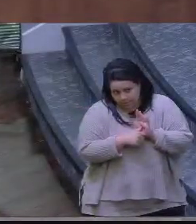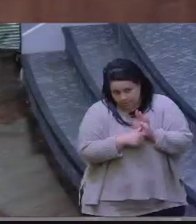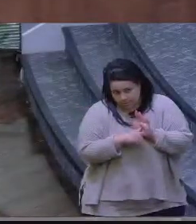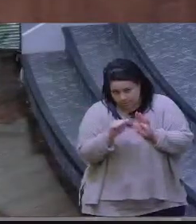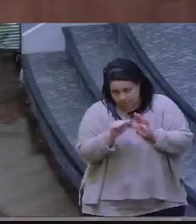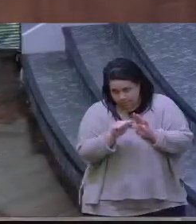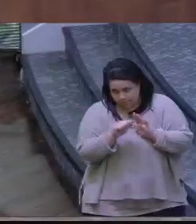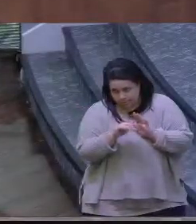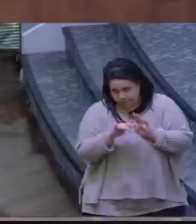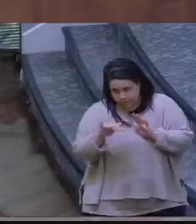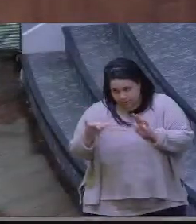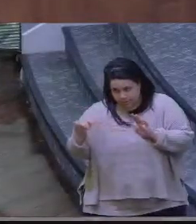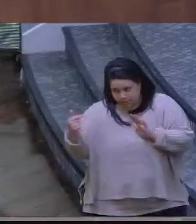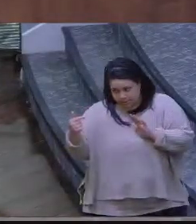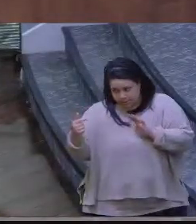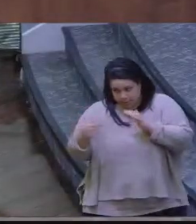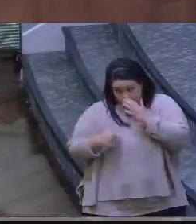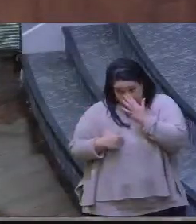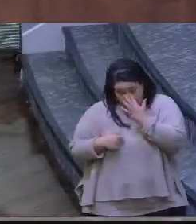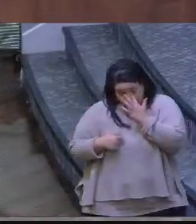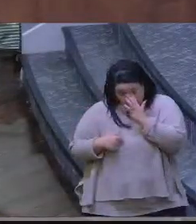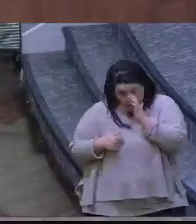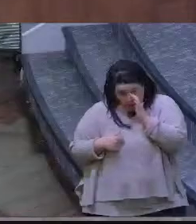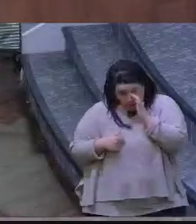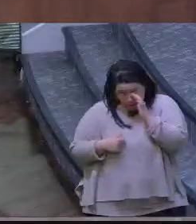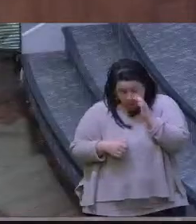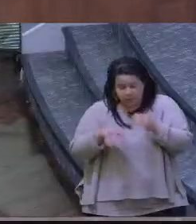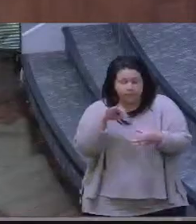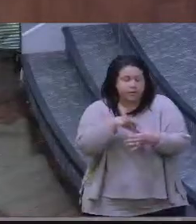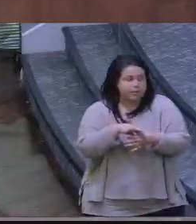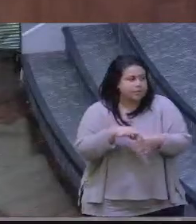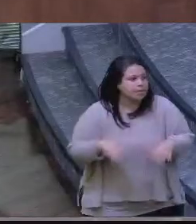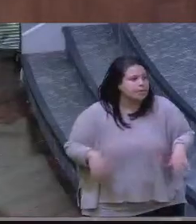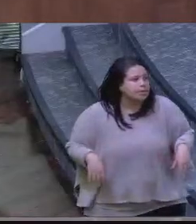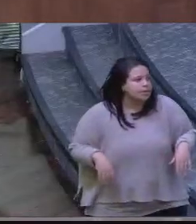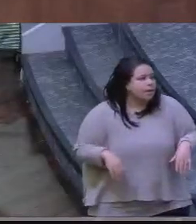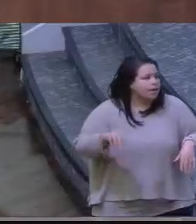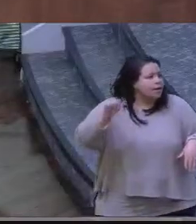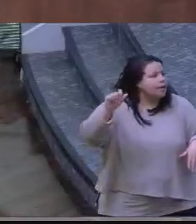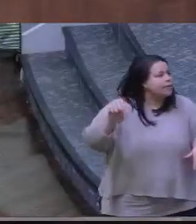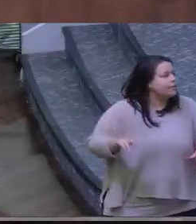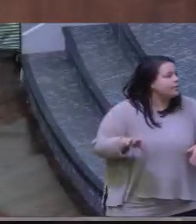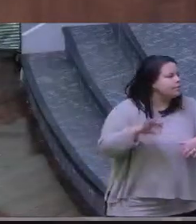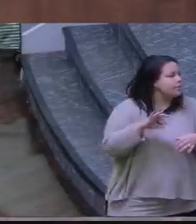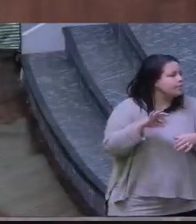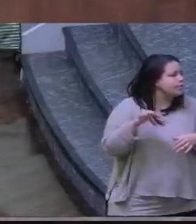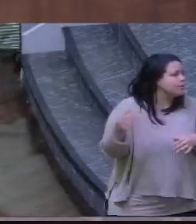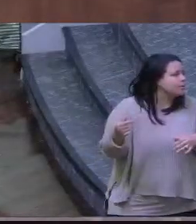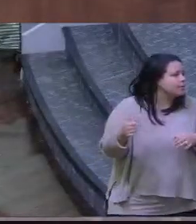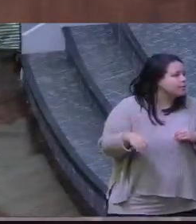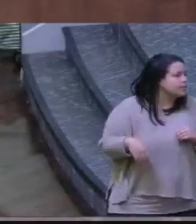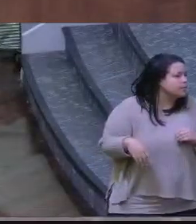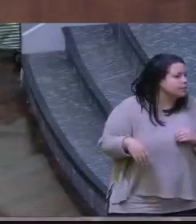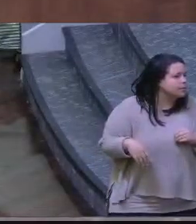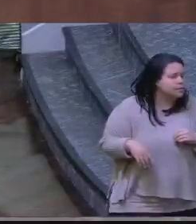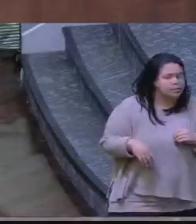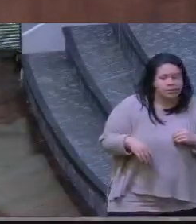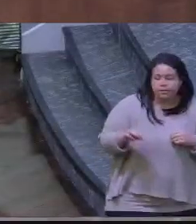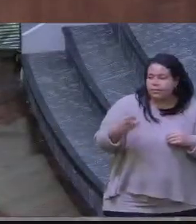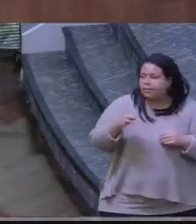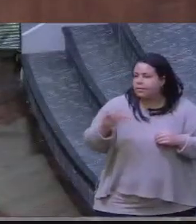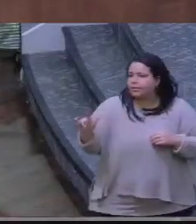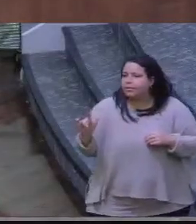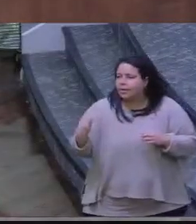G to vote on. Can I get a motion? I move that we accept the consent